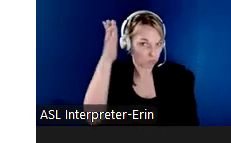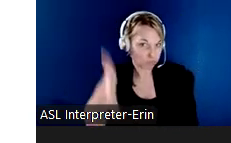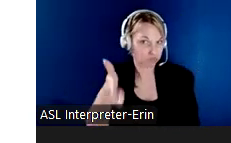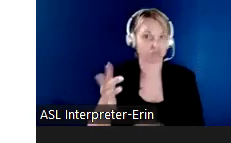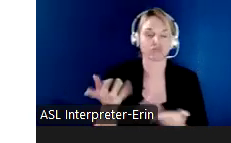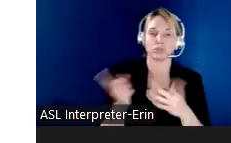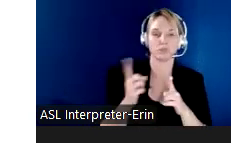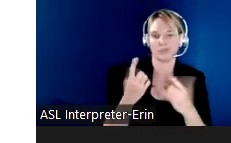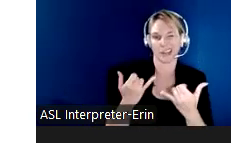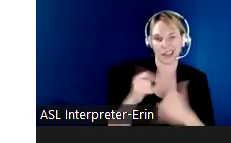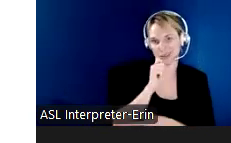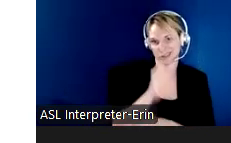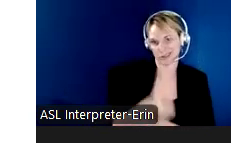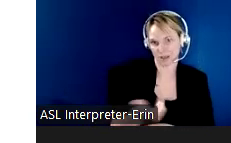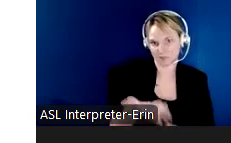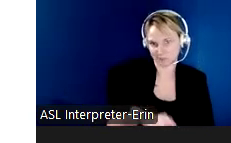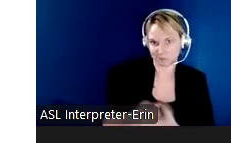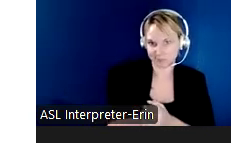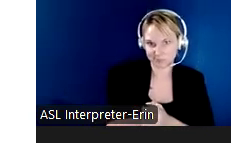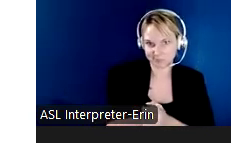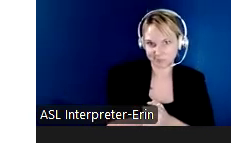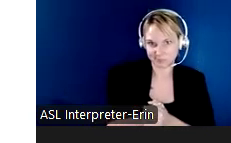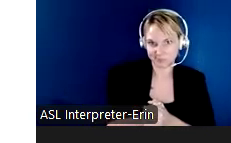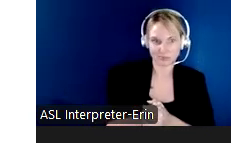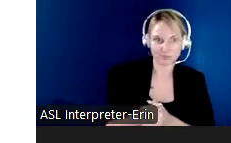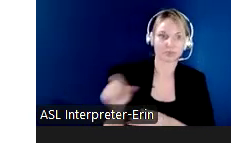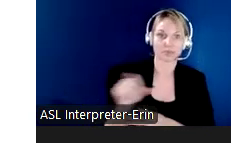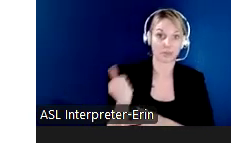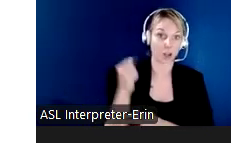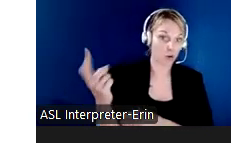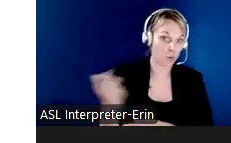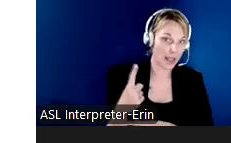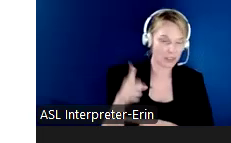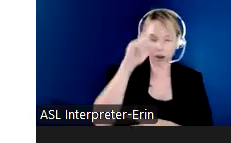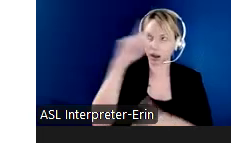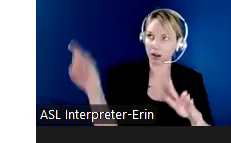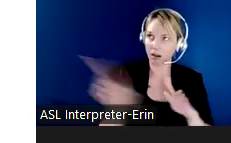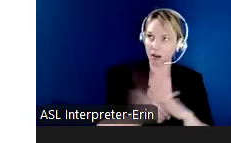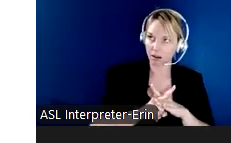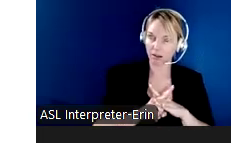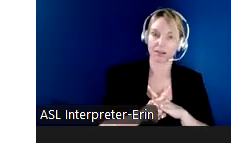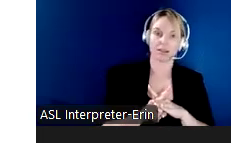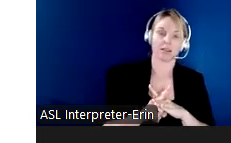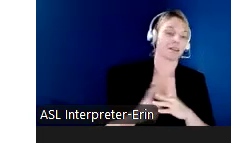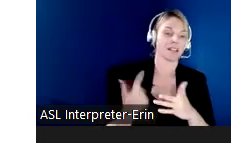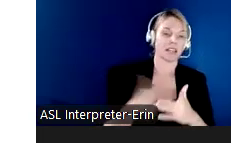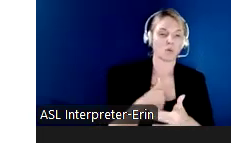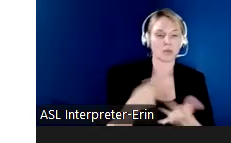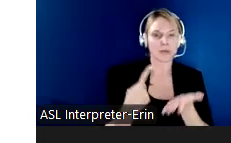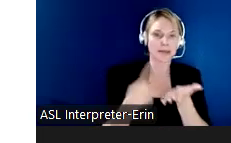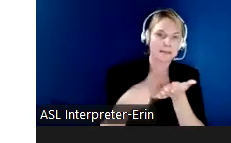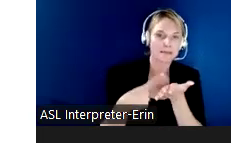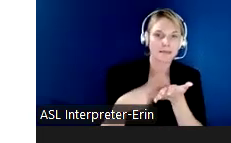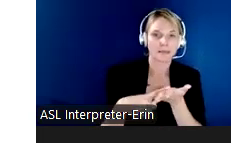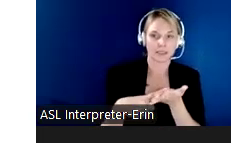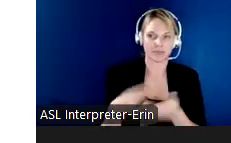available. So, and then another question actually had occurred to me as we were going through it. There